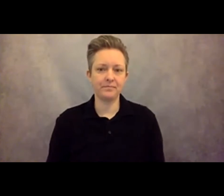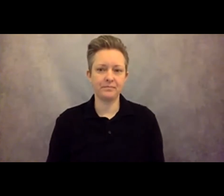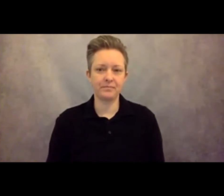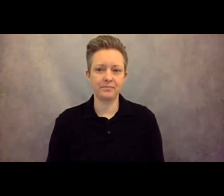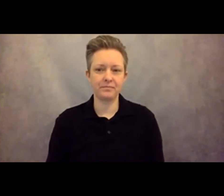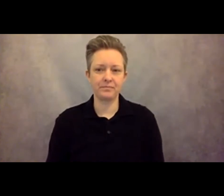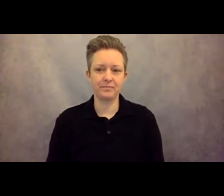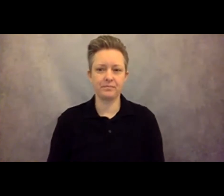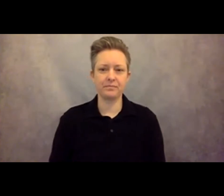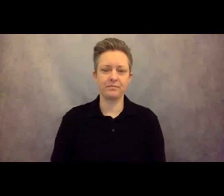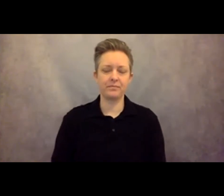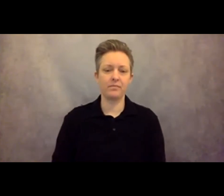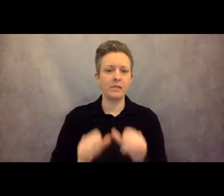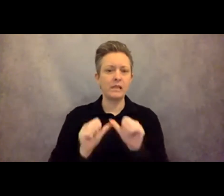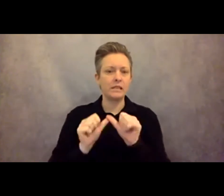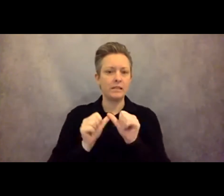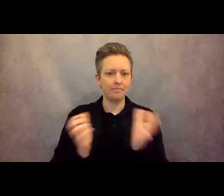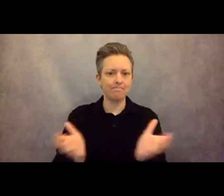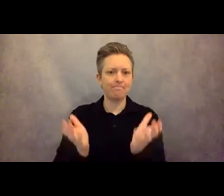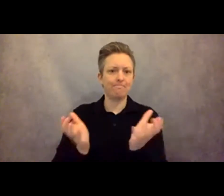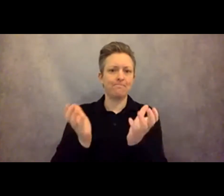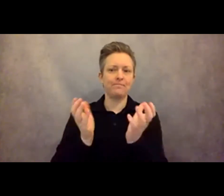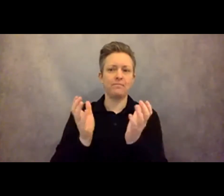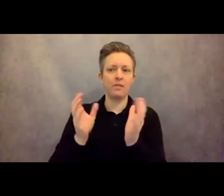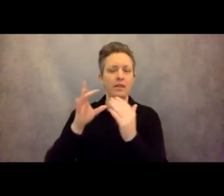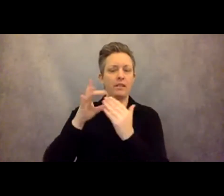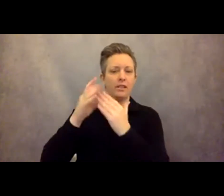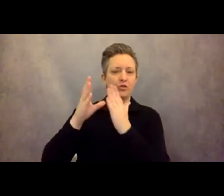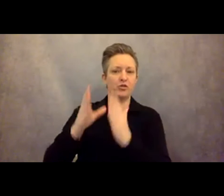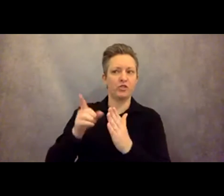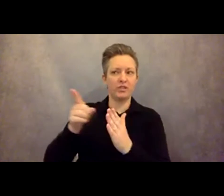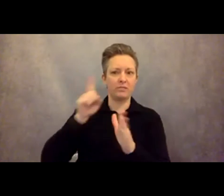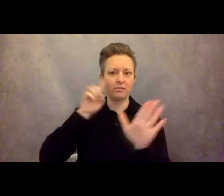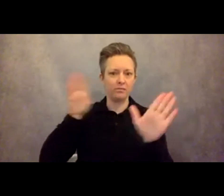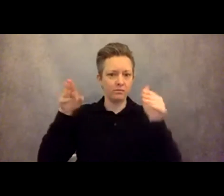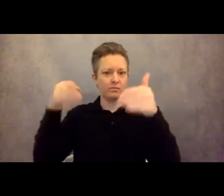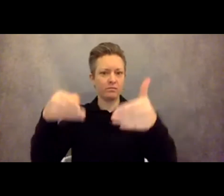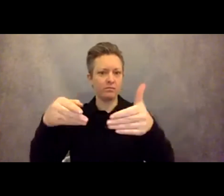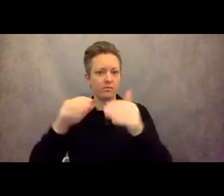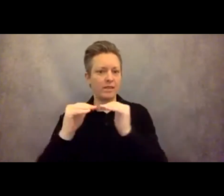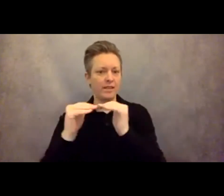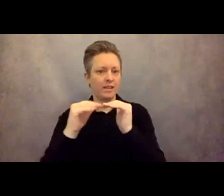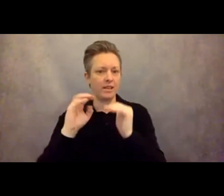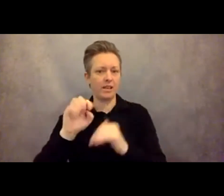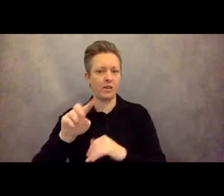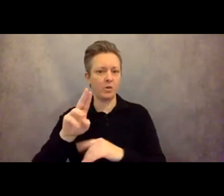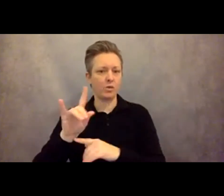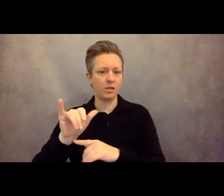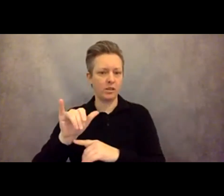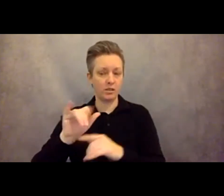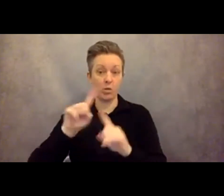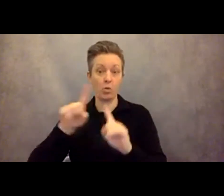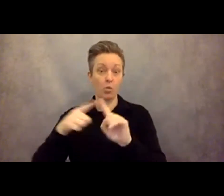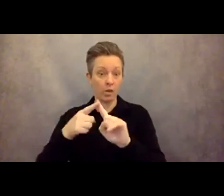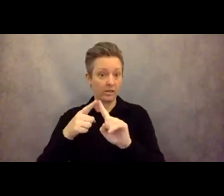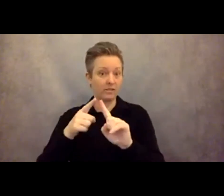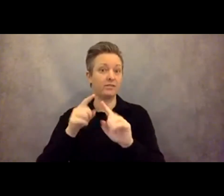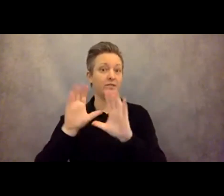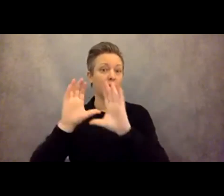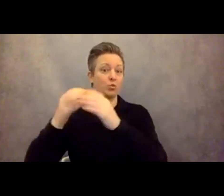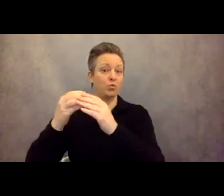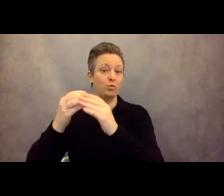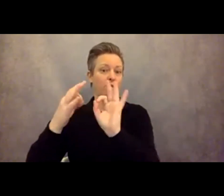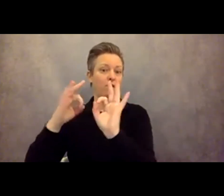Keep pushing leadership to recenter racial equity when DEI work groups stray. Absolutely. Get folks back on track. Say,